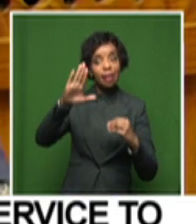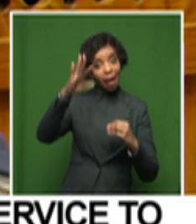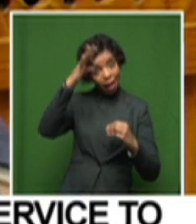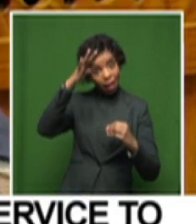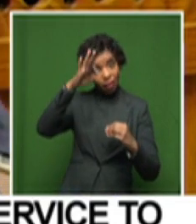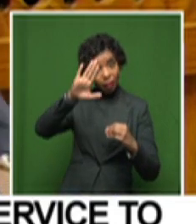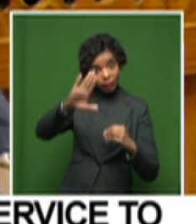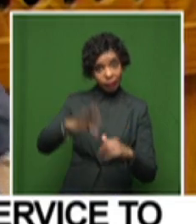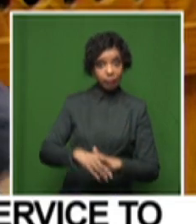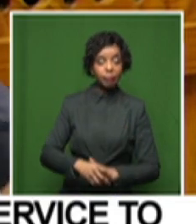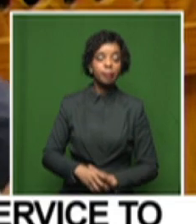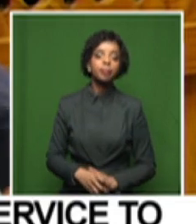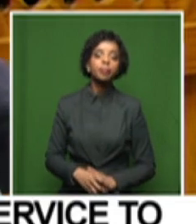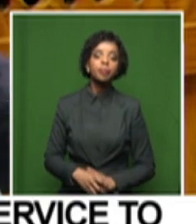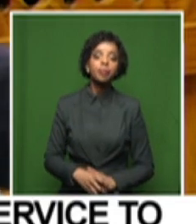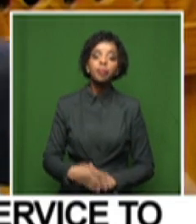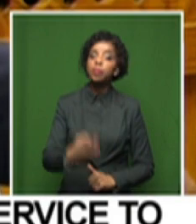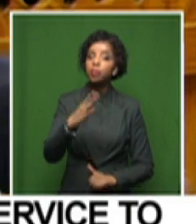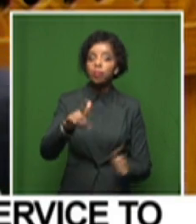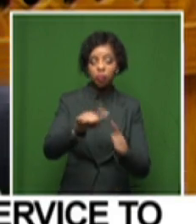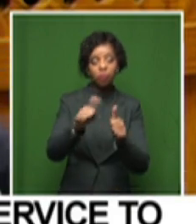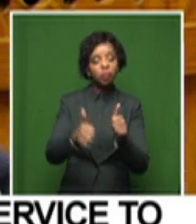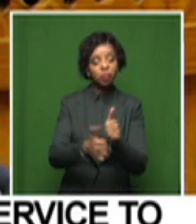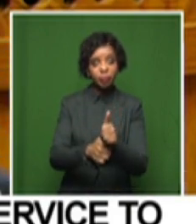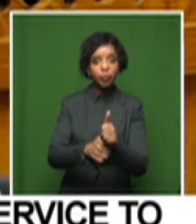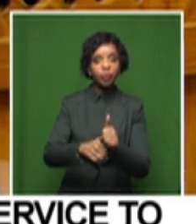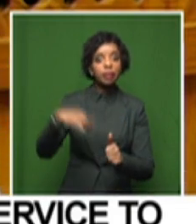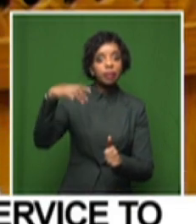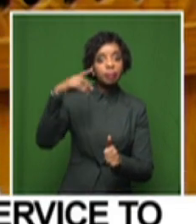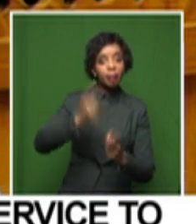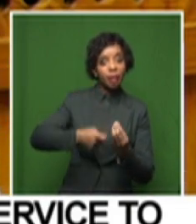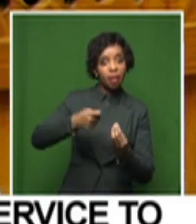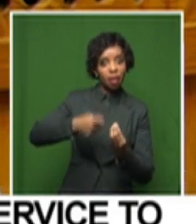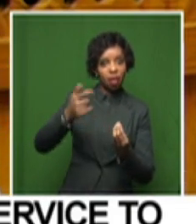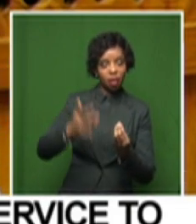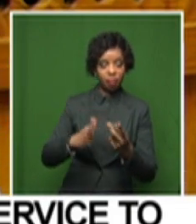Deputy Speaker, Honorable Members, Mr. President,